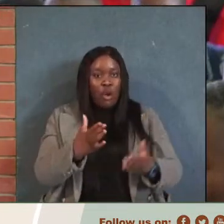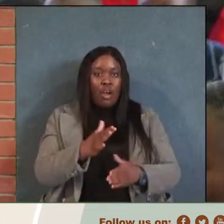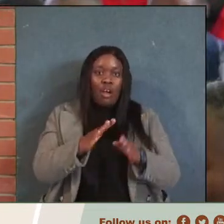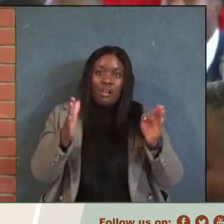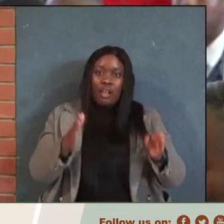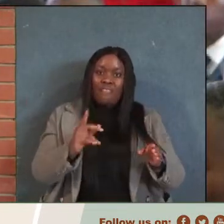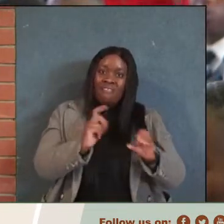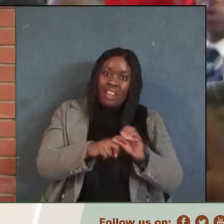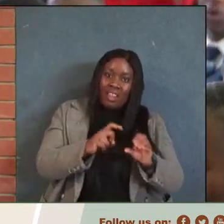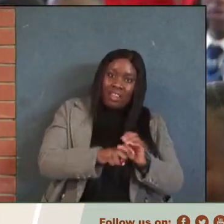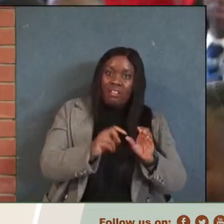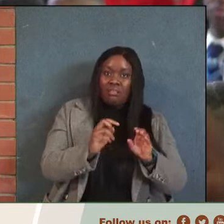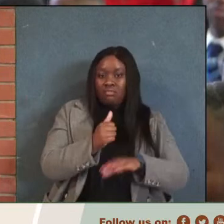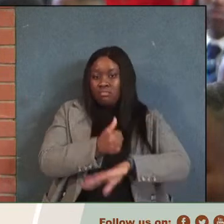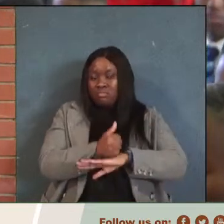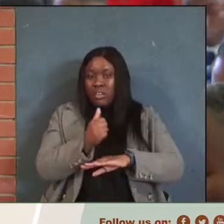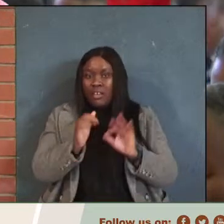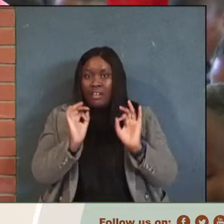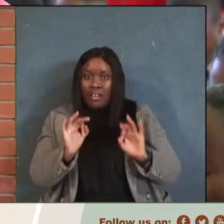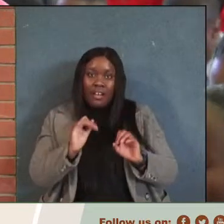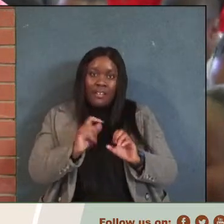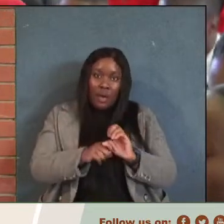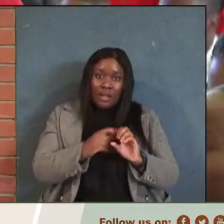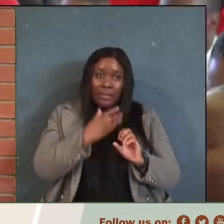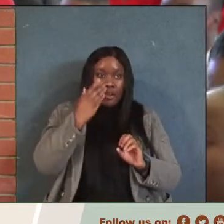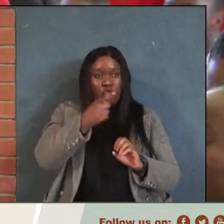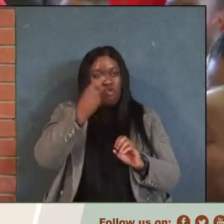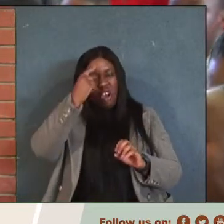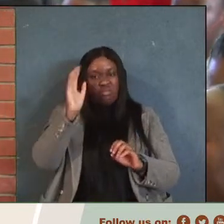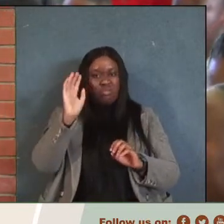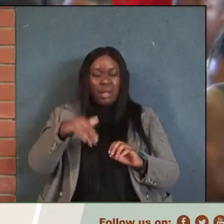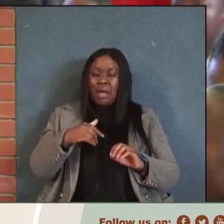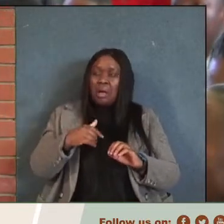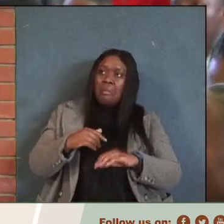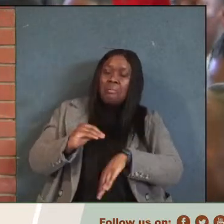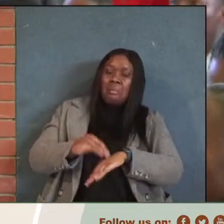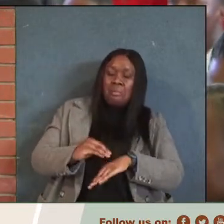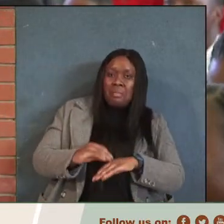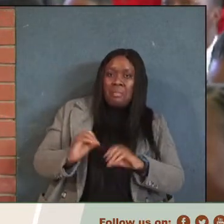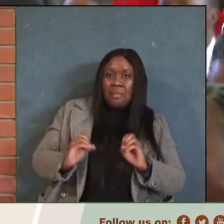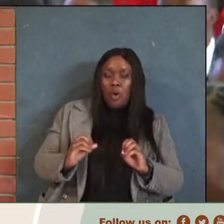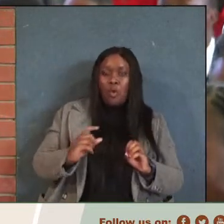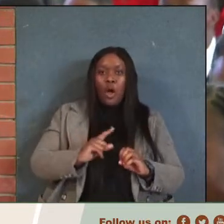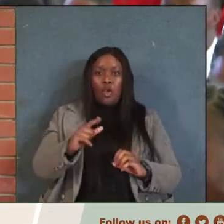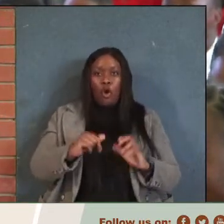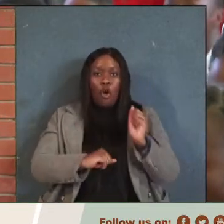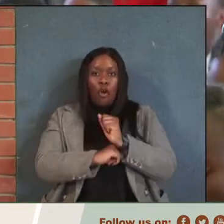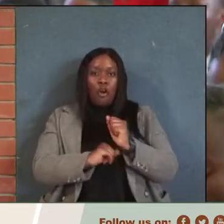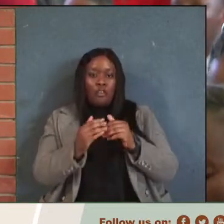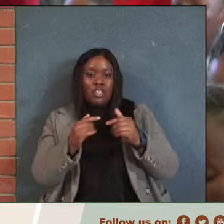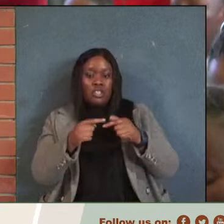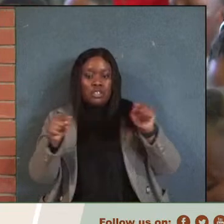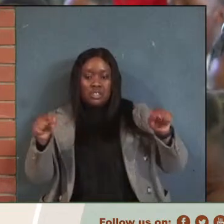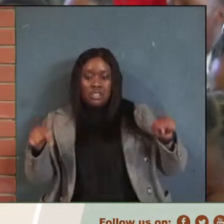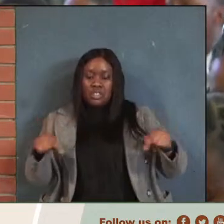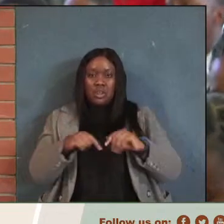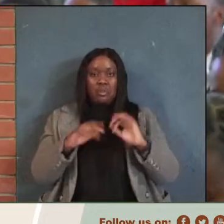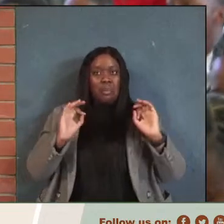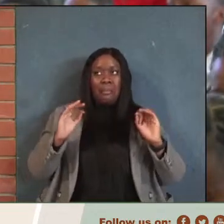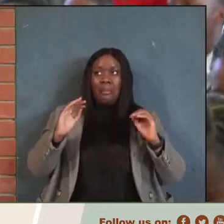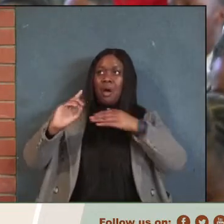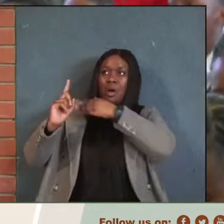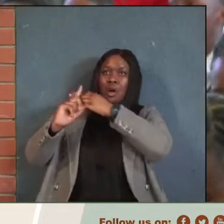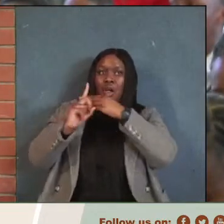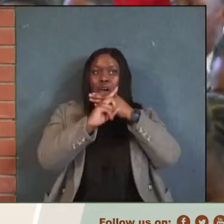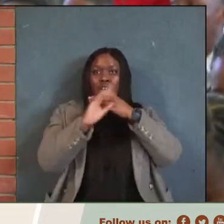the schools. This may not seem like a major problem to you because you are warm in your office, you have a heater, you have an aircon, your window is closed,